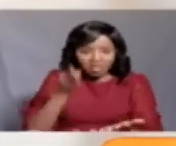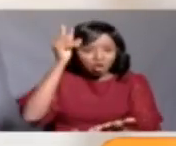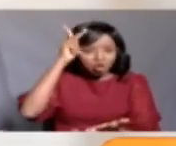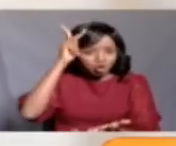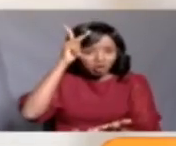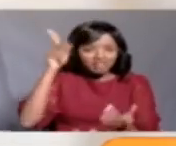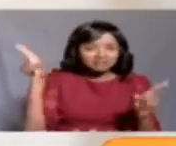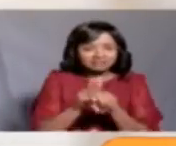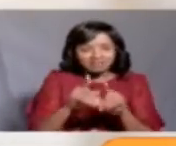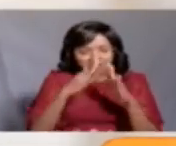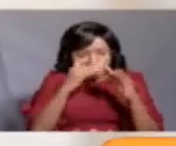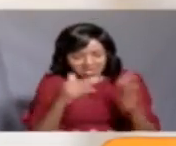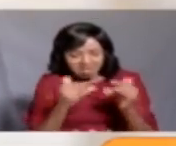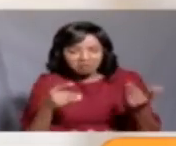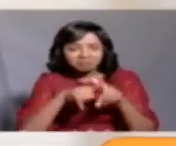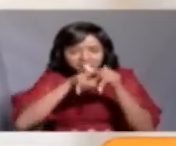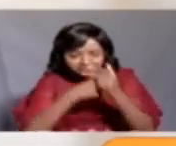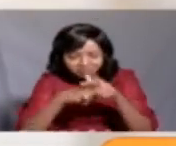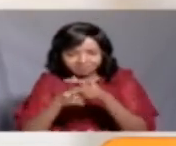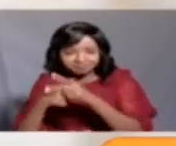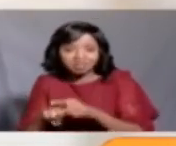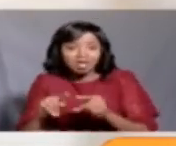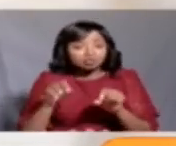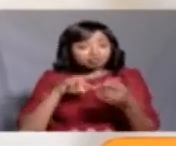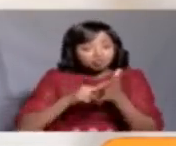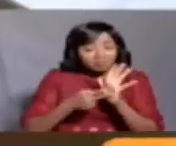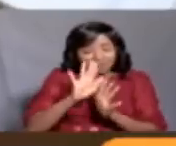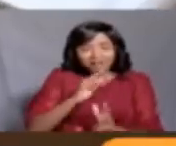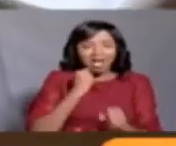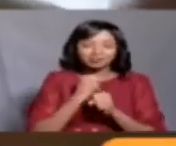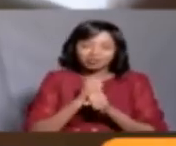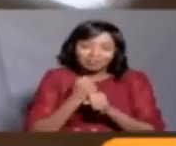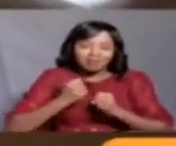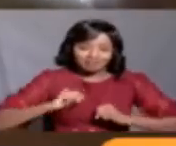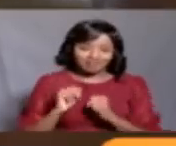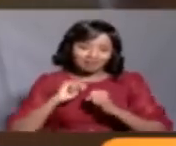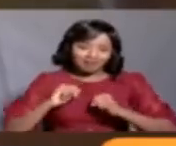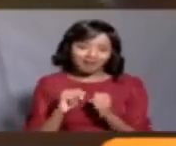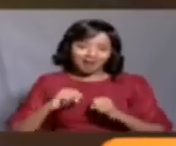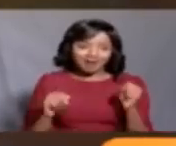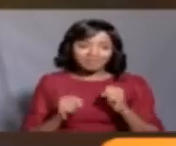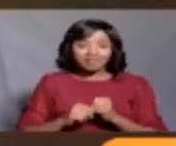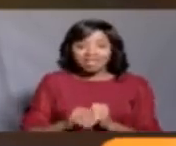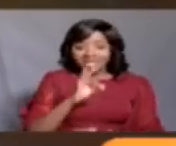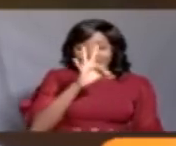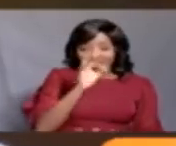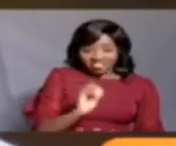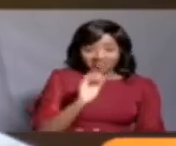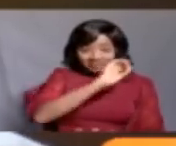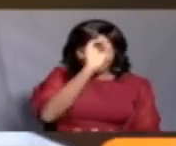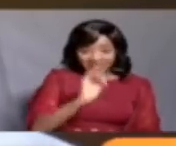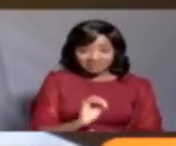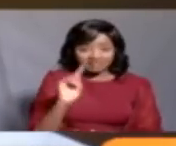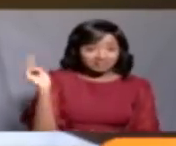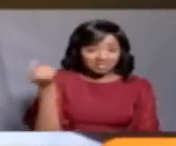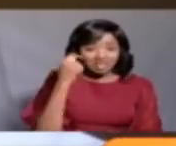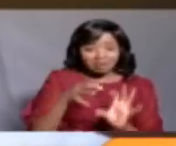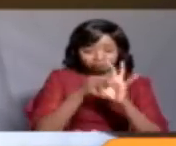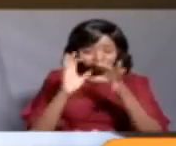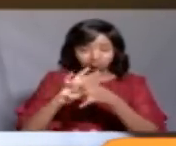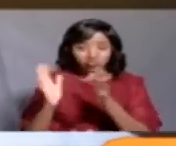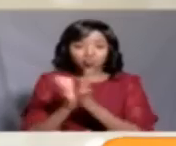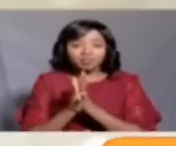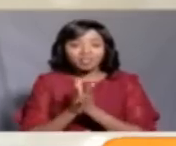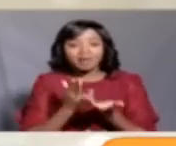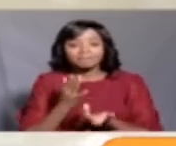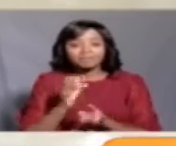do in-house transfer, and then at least the job is more exciting. With about 30% of Kenya connected to the municipal sewage